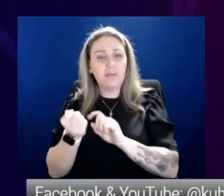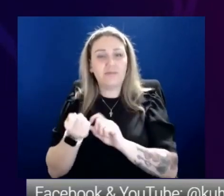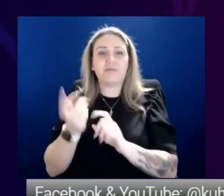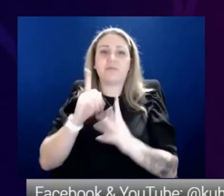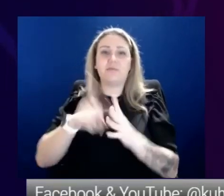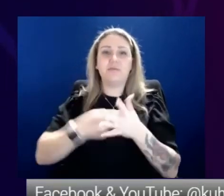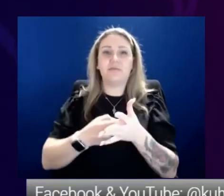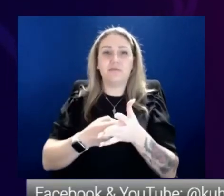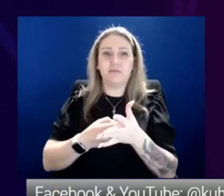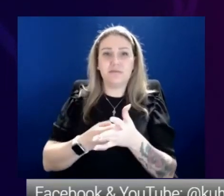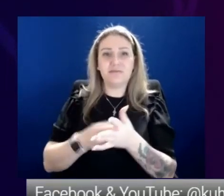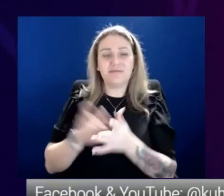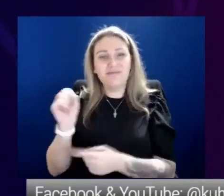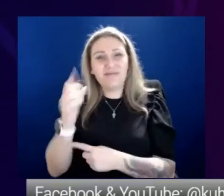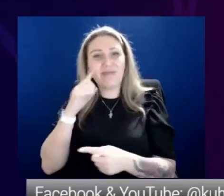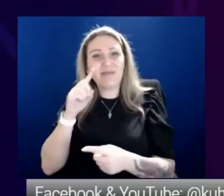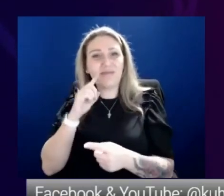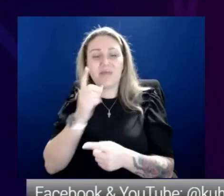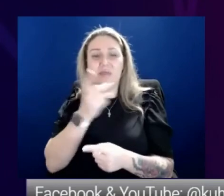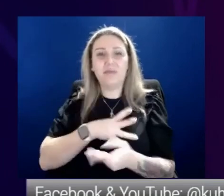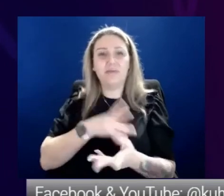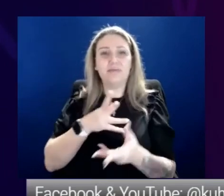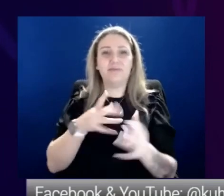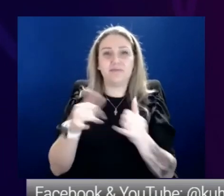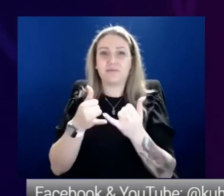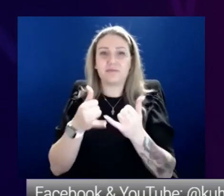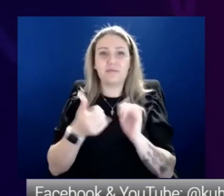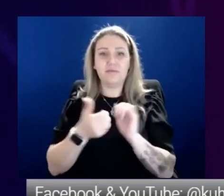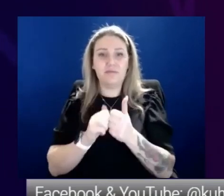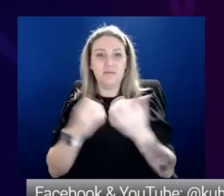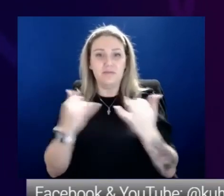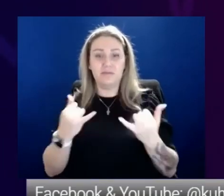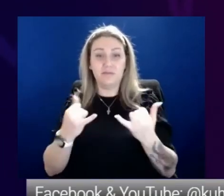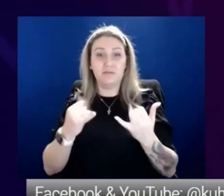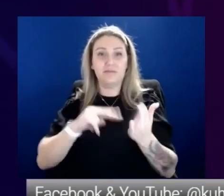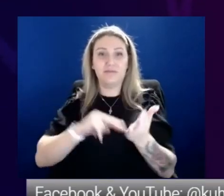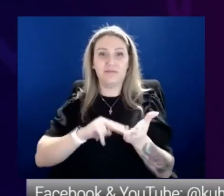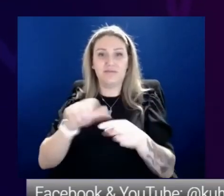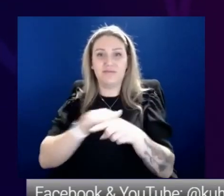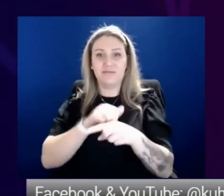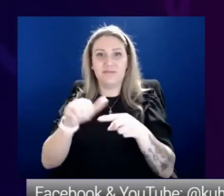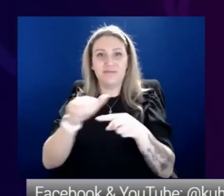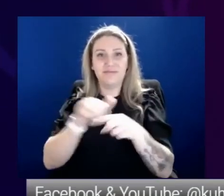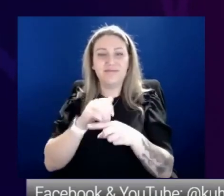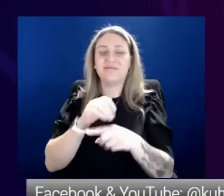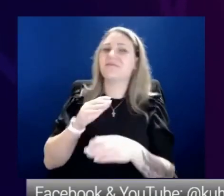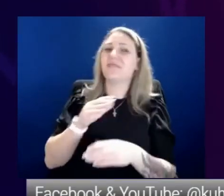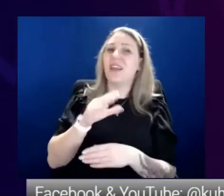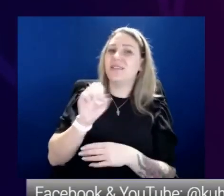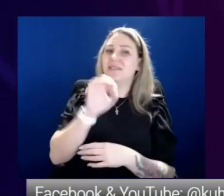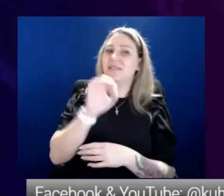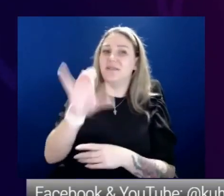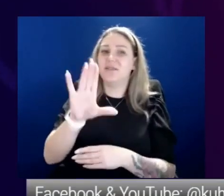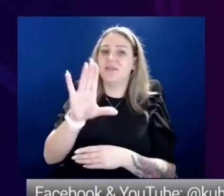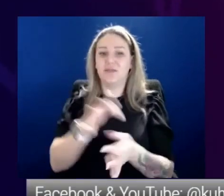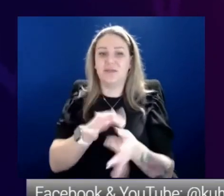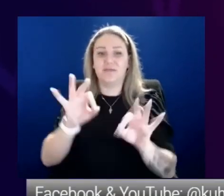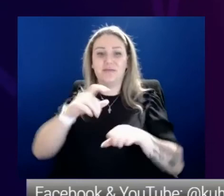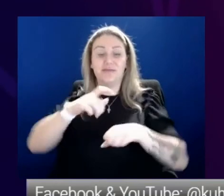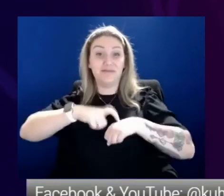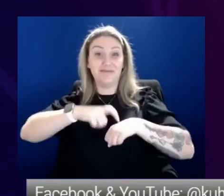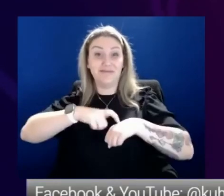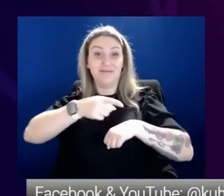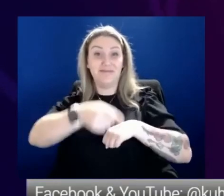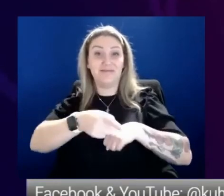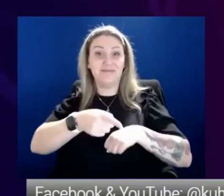amazing. Now we want to tell you about our nurse practitioner, Sally Paige Gertz. In her free time, Sally is a huge supporter of